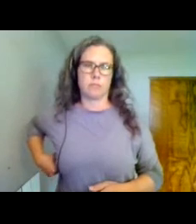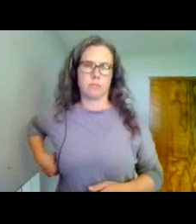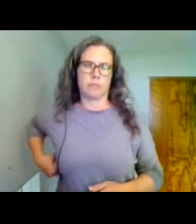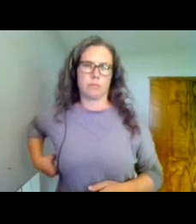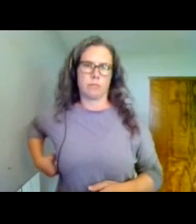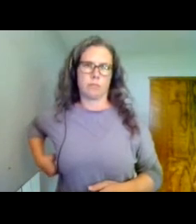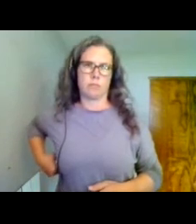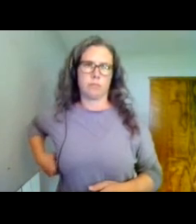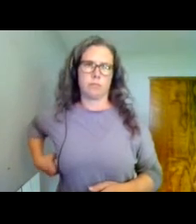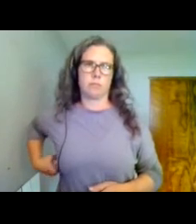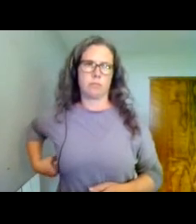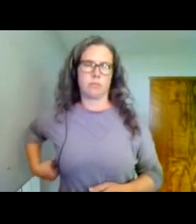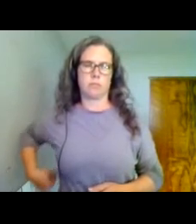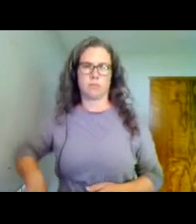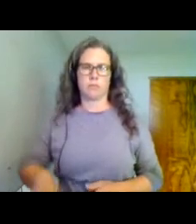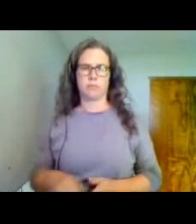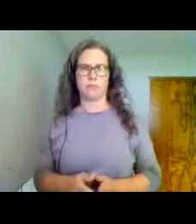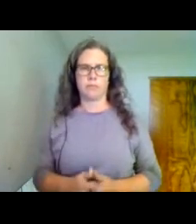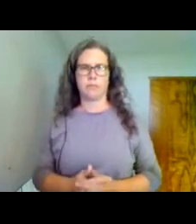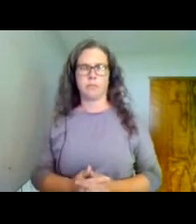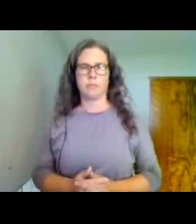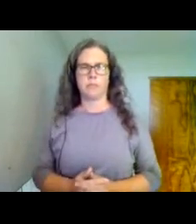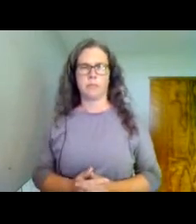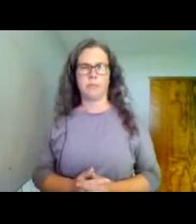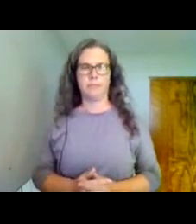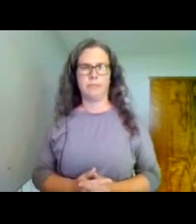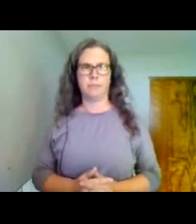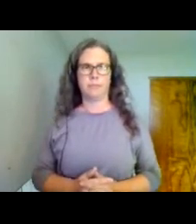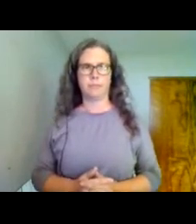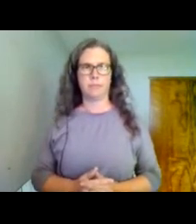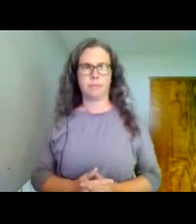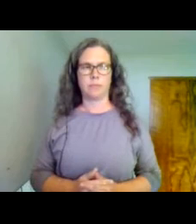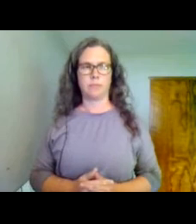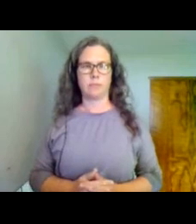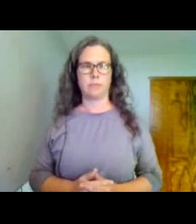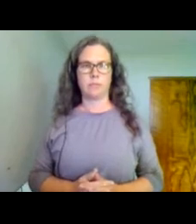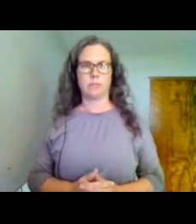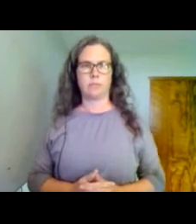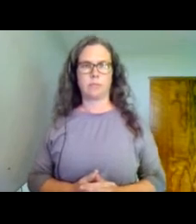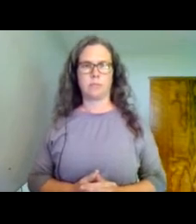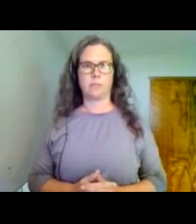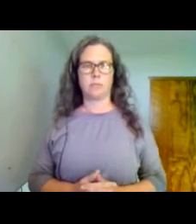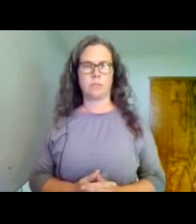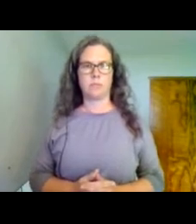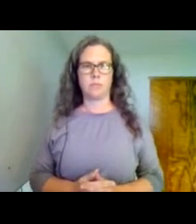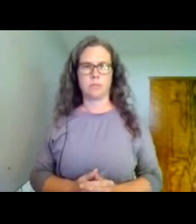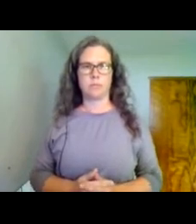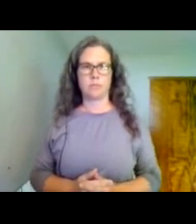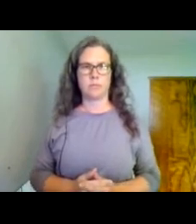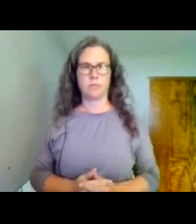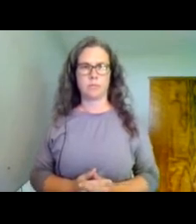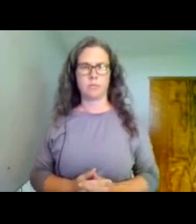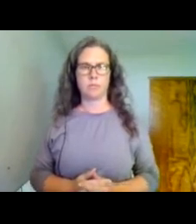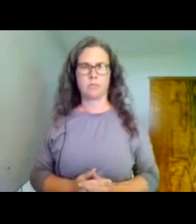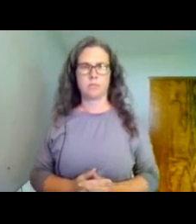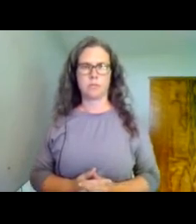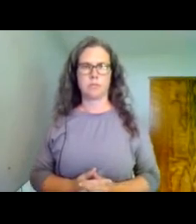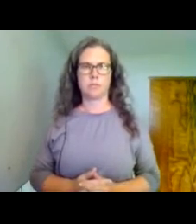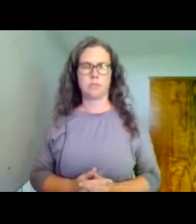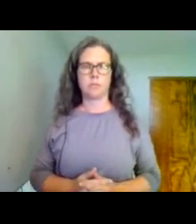is most oftentimes you're able to come through with just a utility knife, just slit the top of the